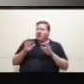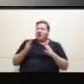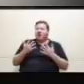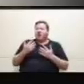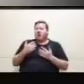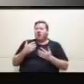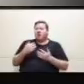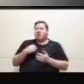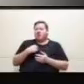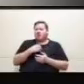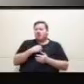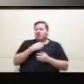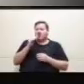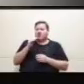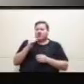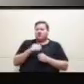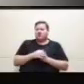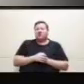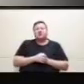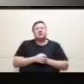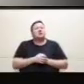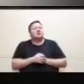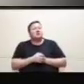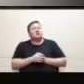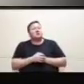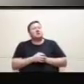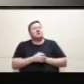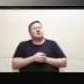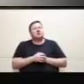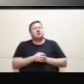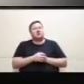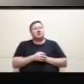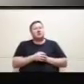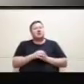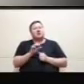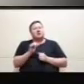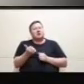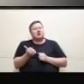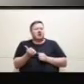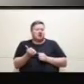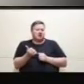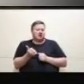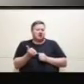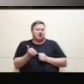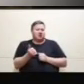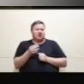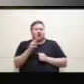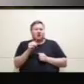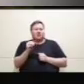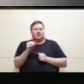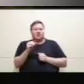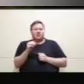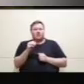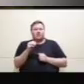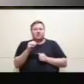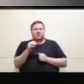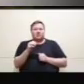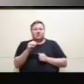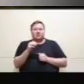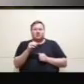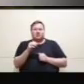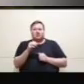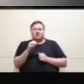to speak? And then for the VAT, I heard you, saying